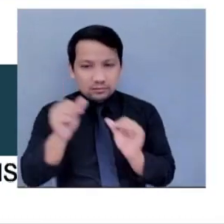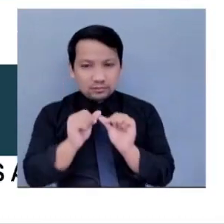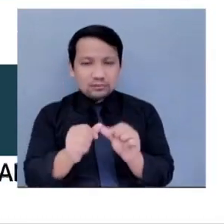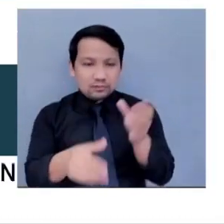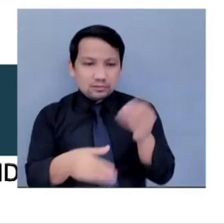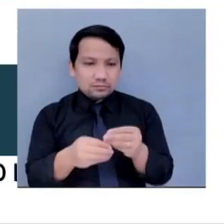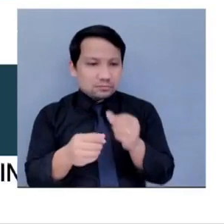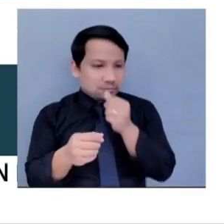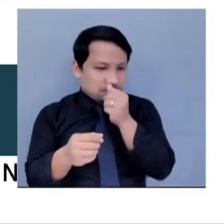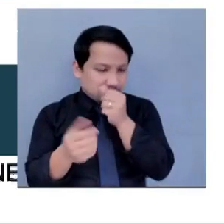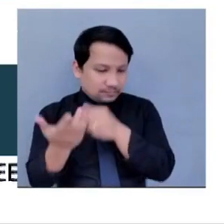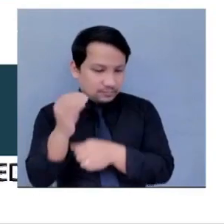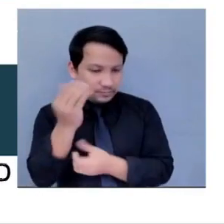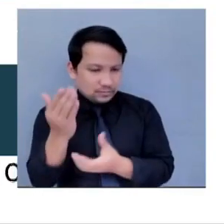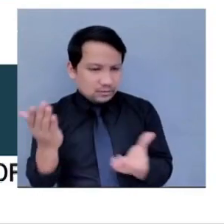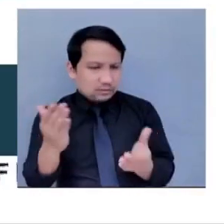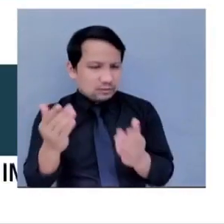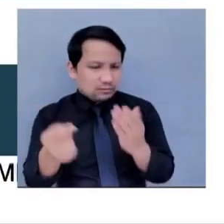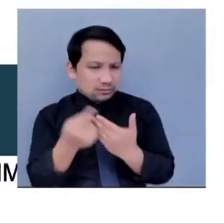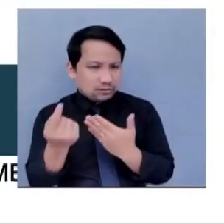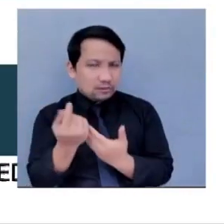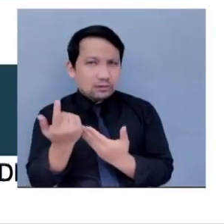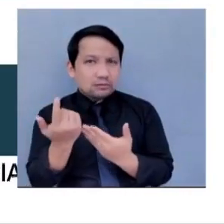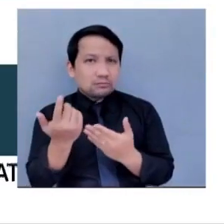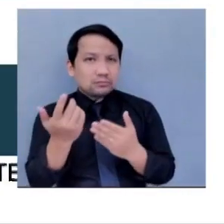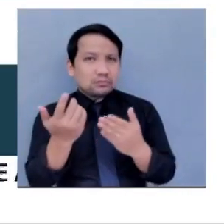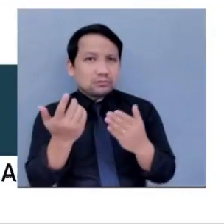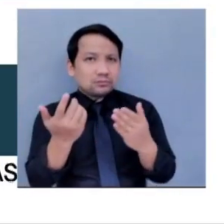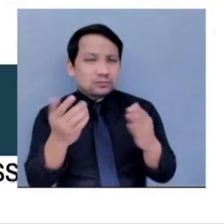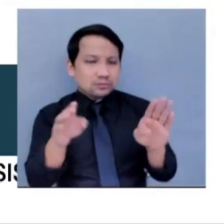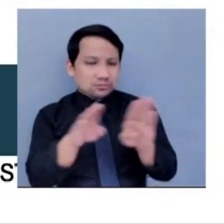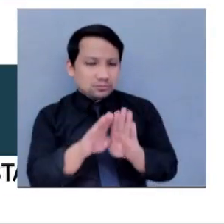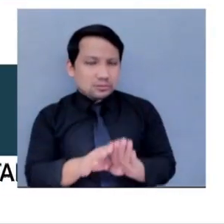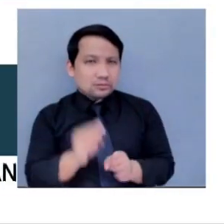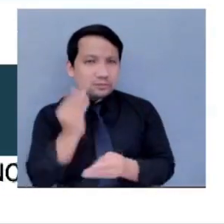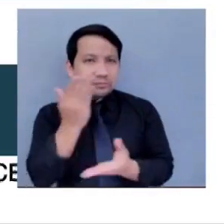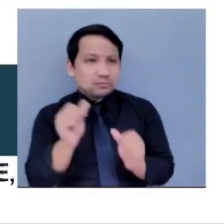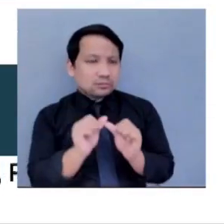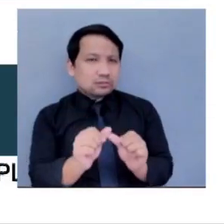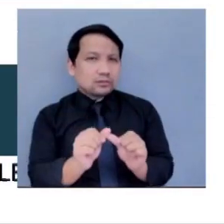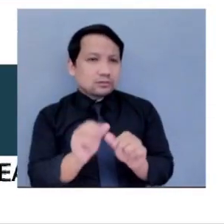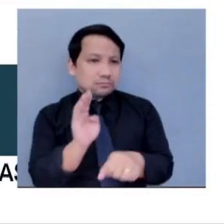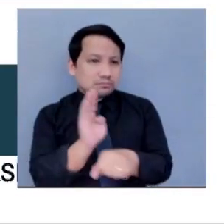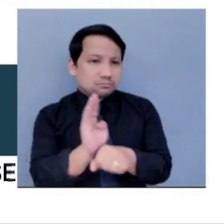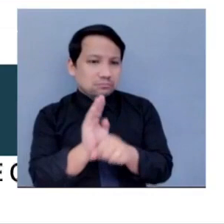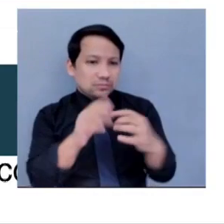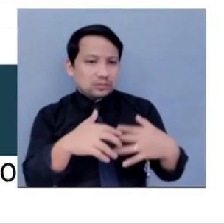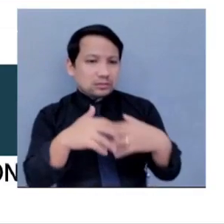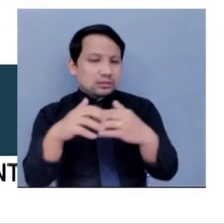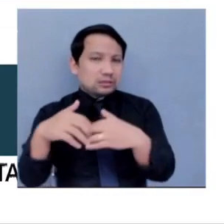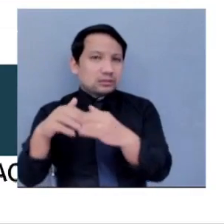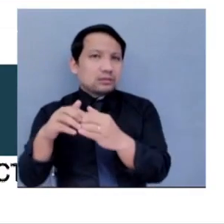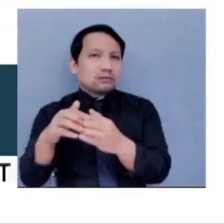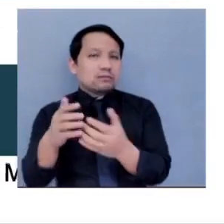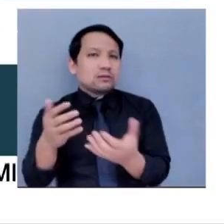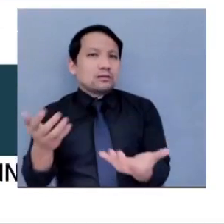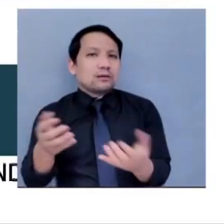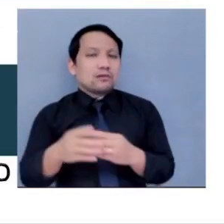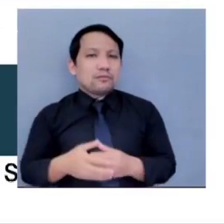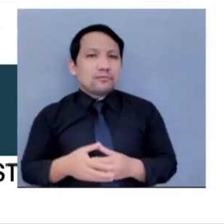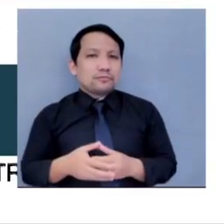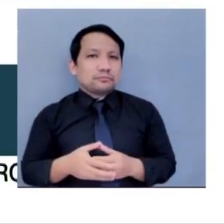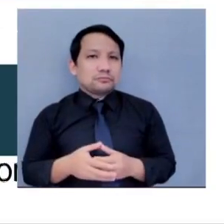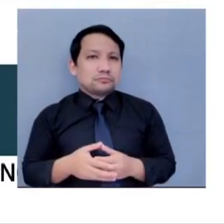either temporary or permanent closures of some business establishments. So, of